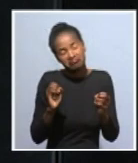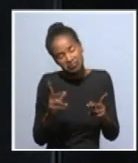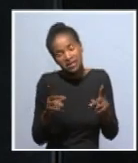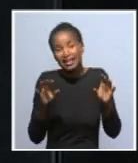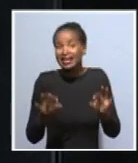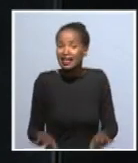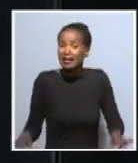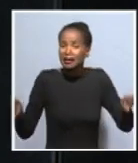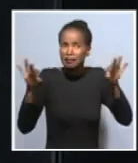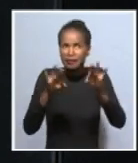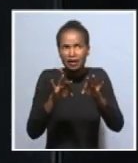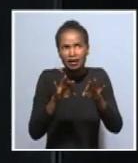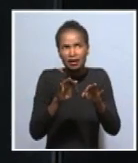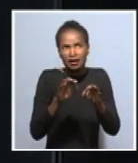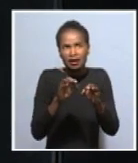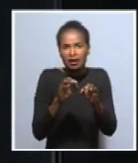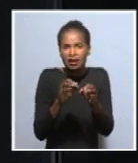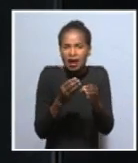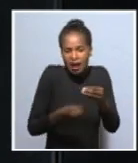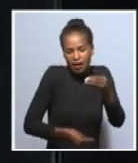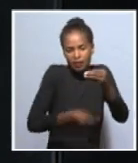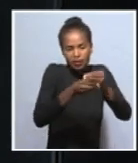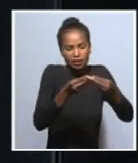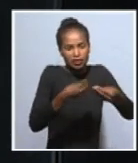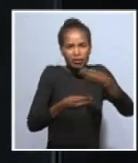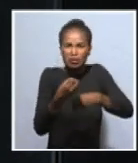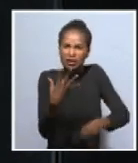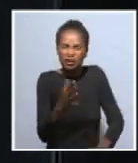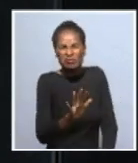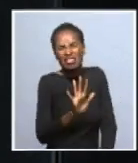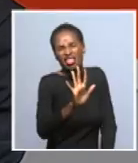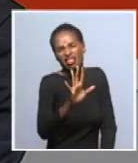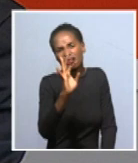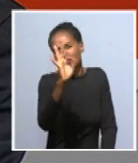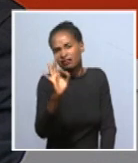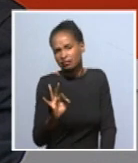Agriculture accounts to 5% of the GDP,